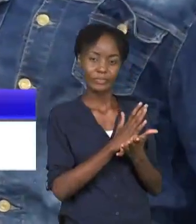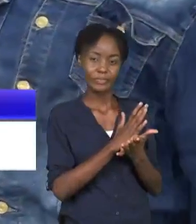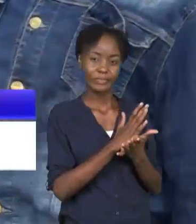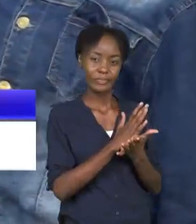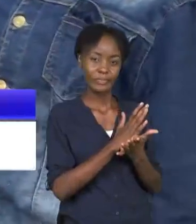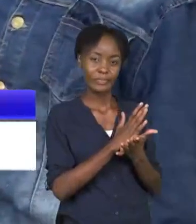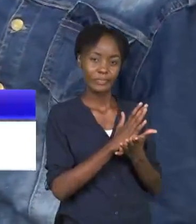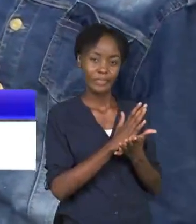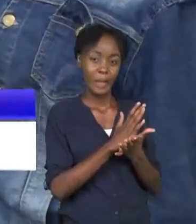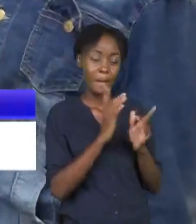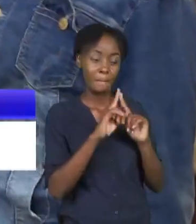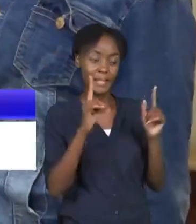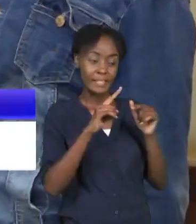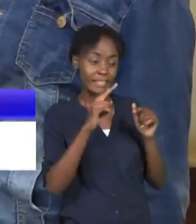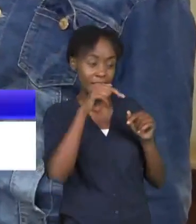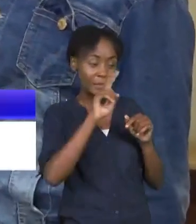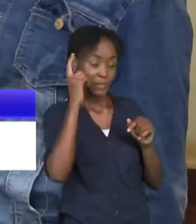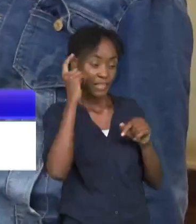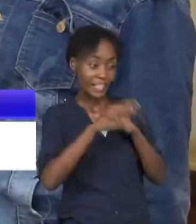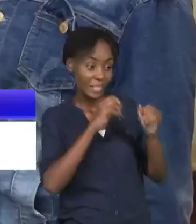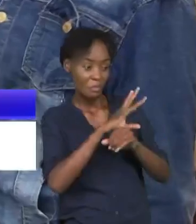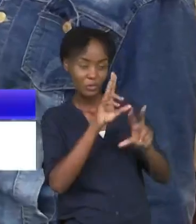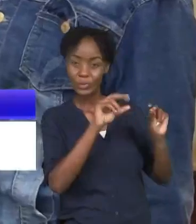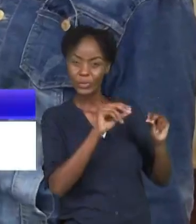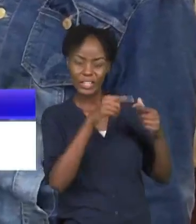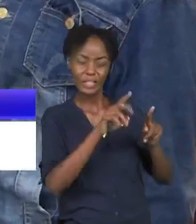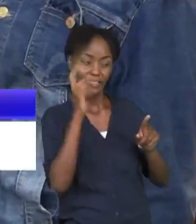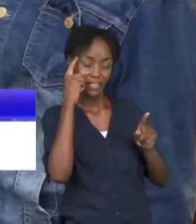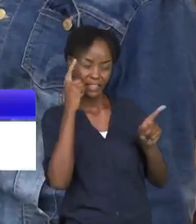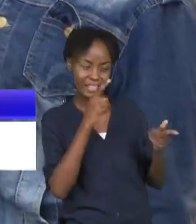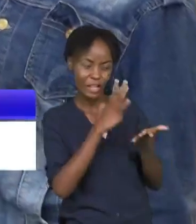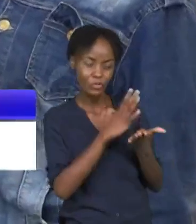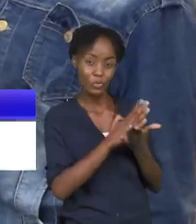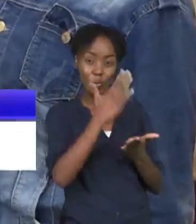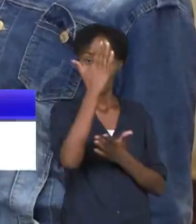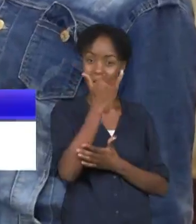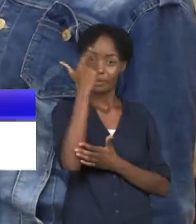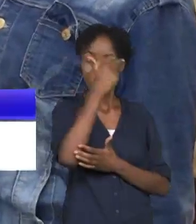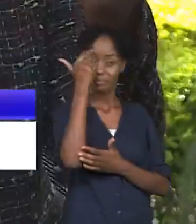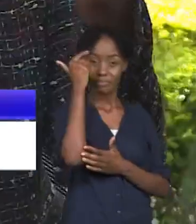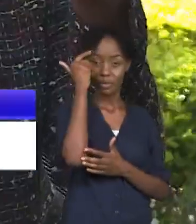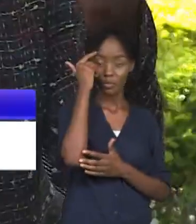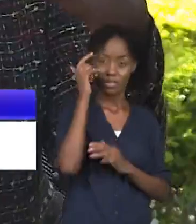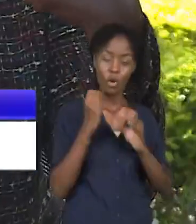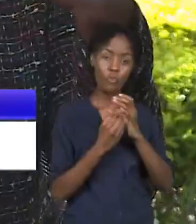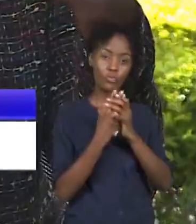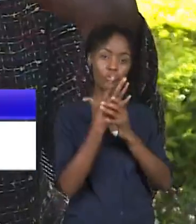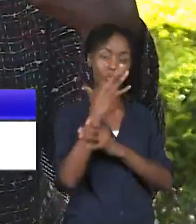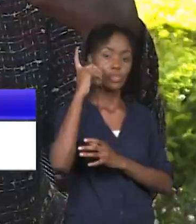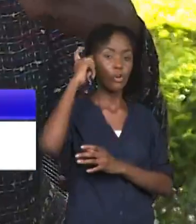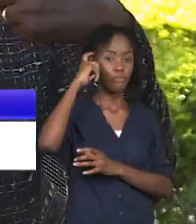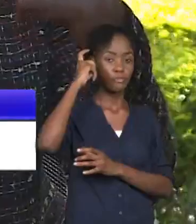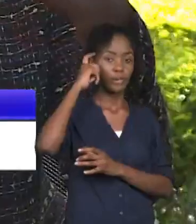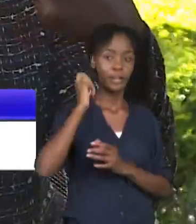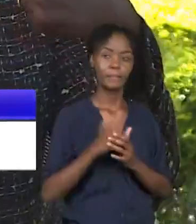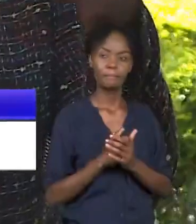there so and so acted as so and so, so and so. They don't even see that because of the way the growth of the brain is happening.